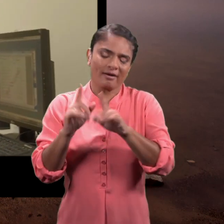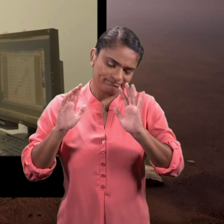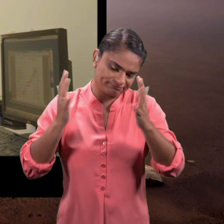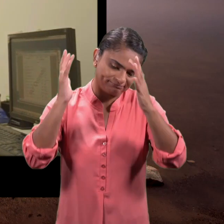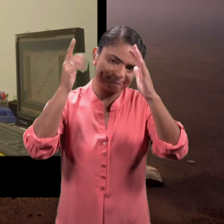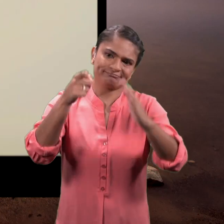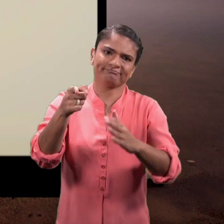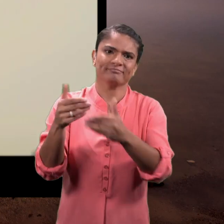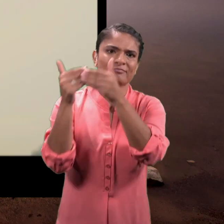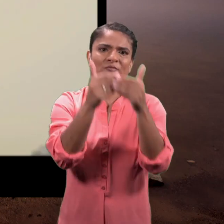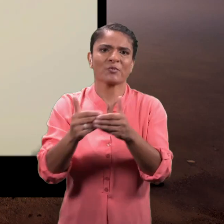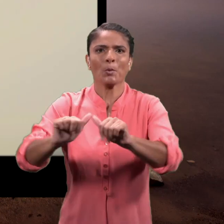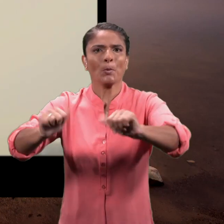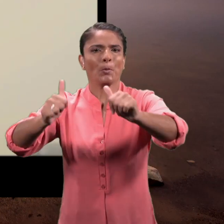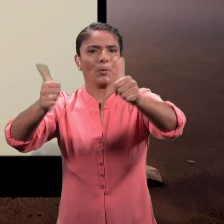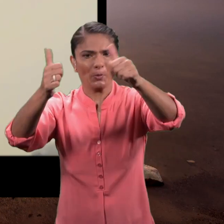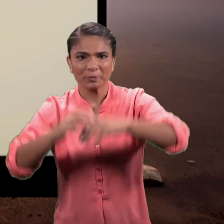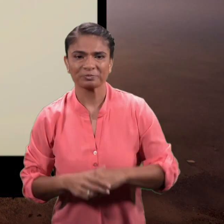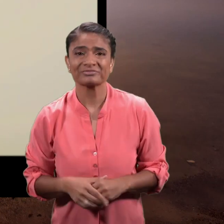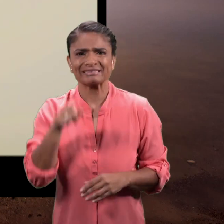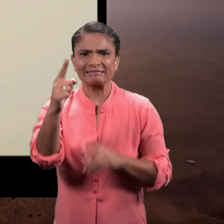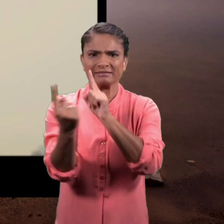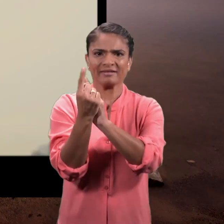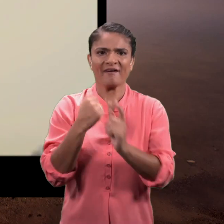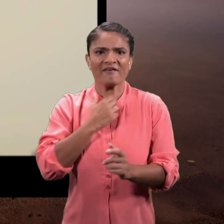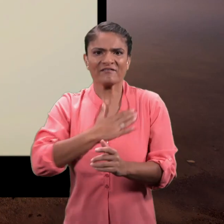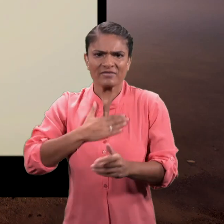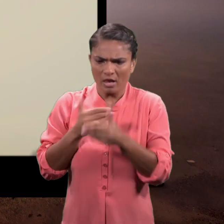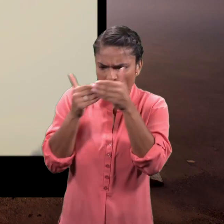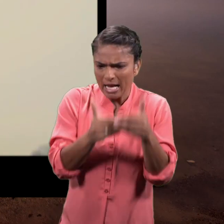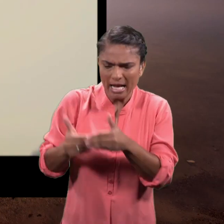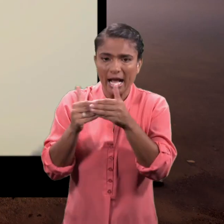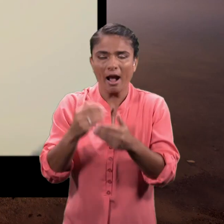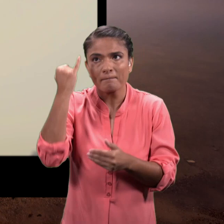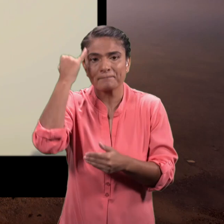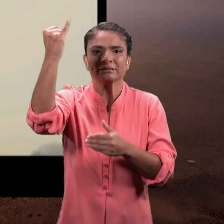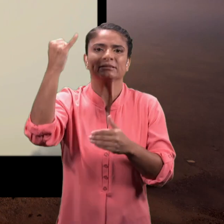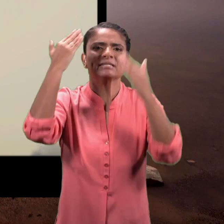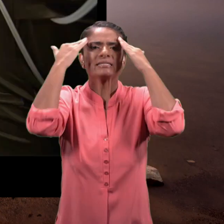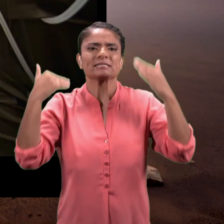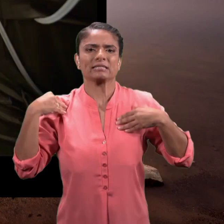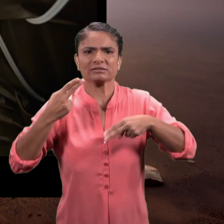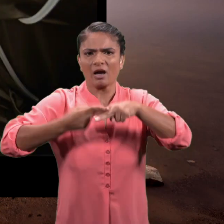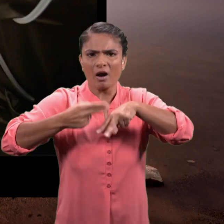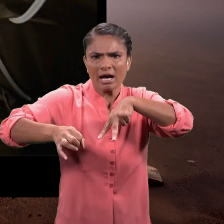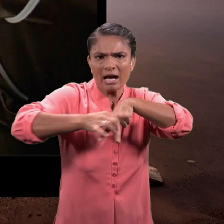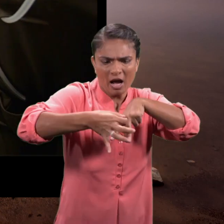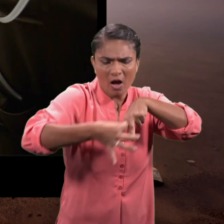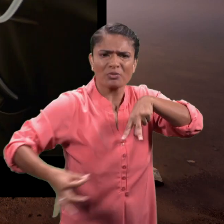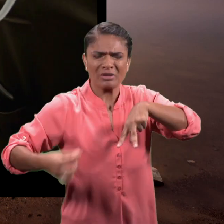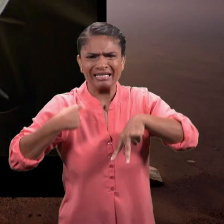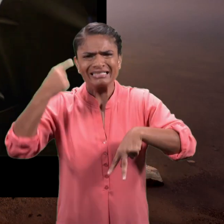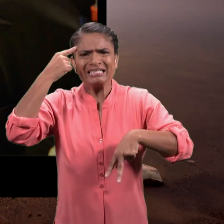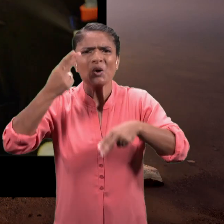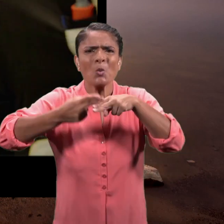the reward. The making of an adaptive clothing or the making of Care by Sisters to Catheter pants. Firstly,